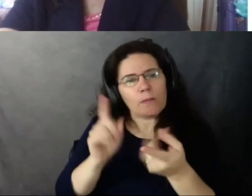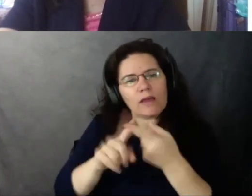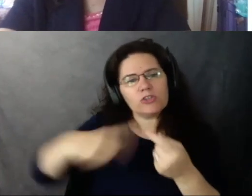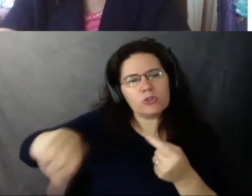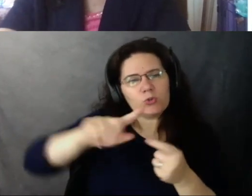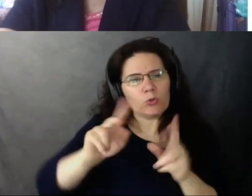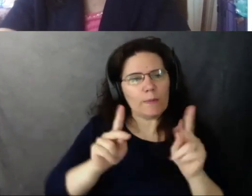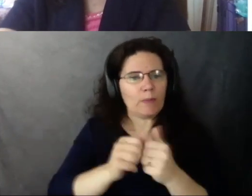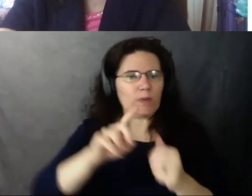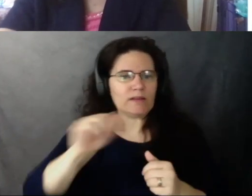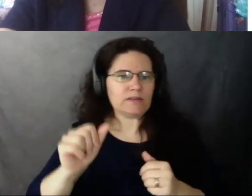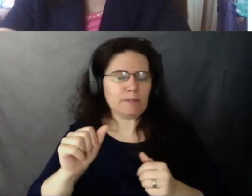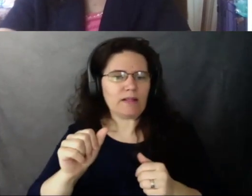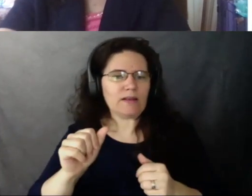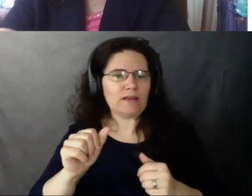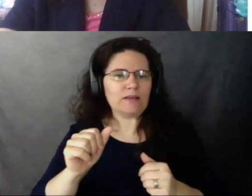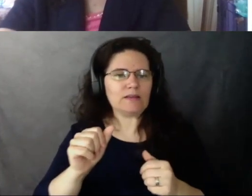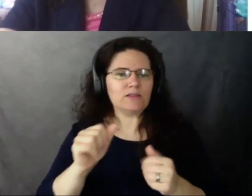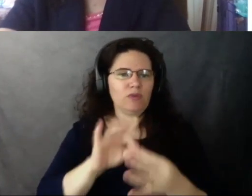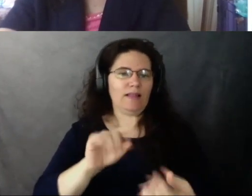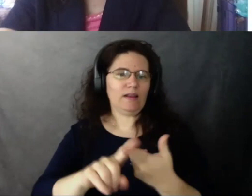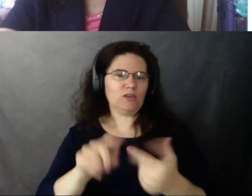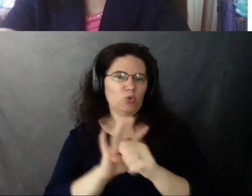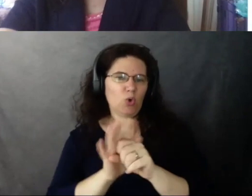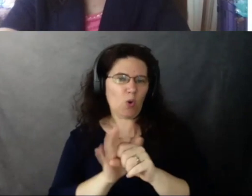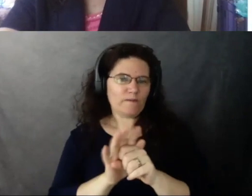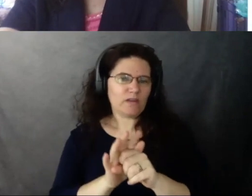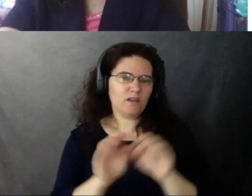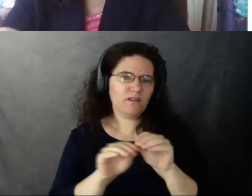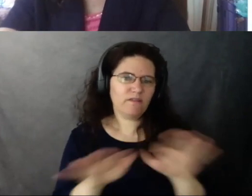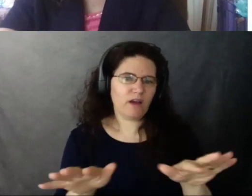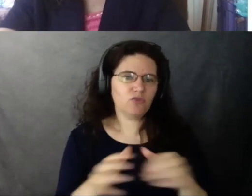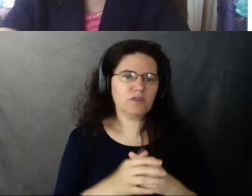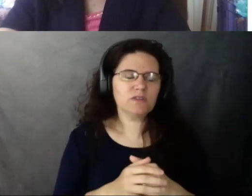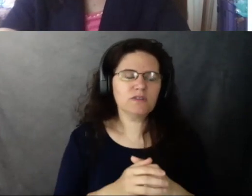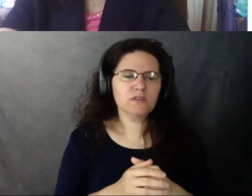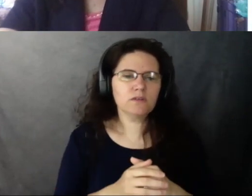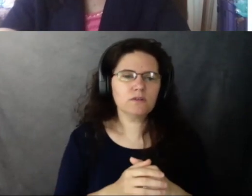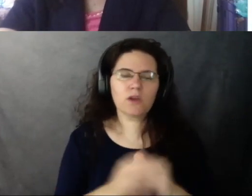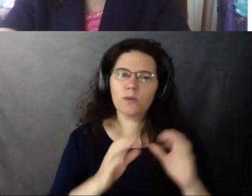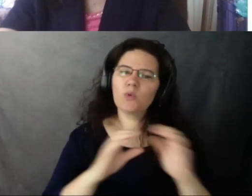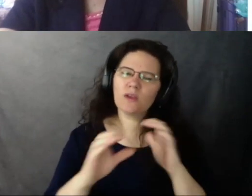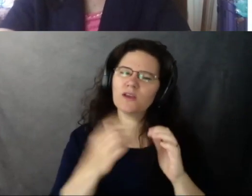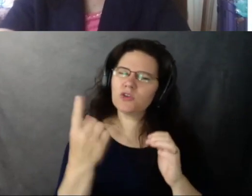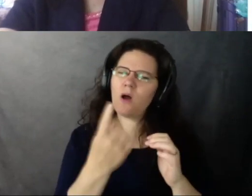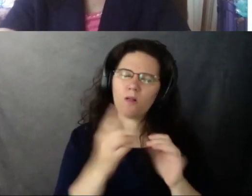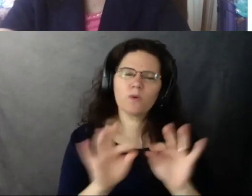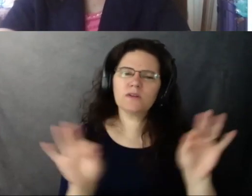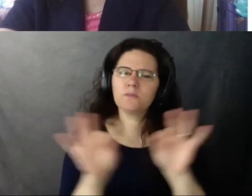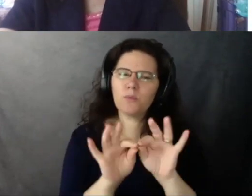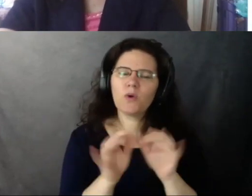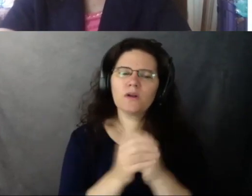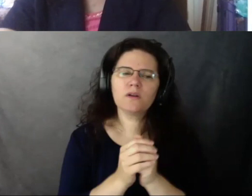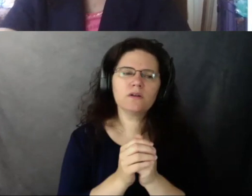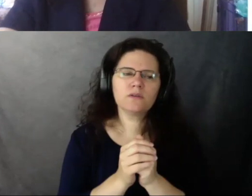need. As I mentioned earlier, communication is a big thing. So just learning more